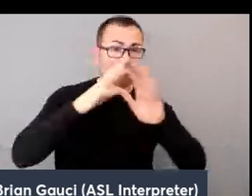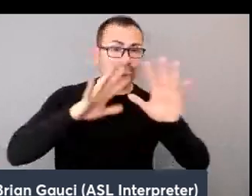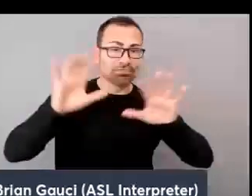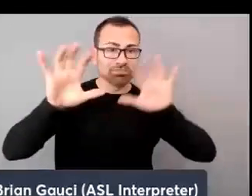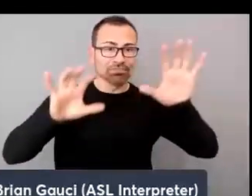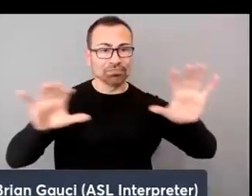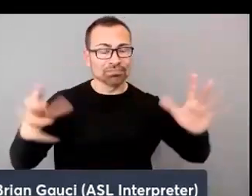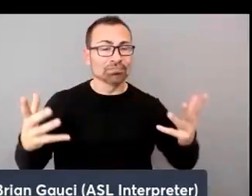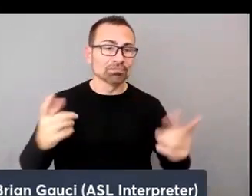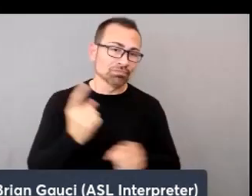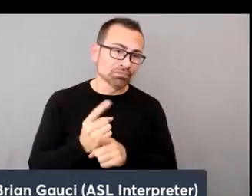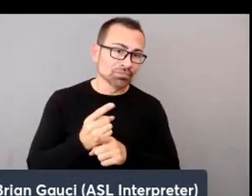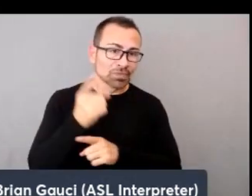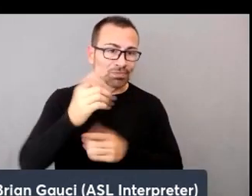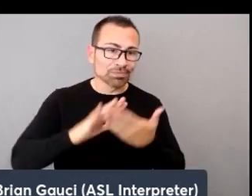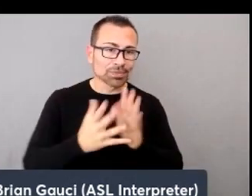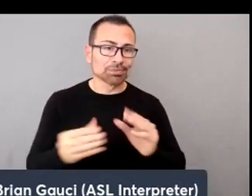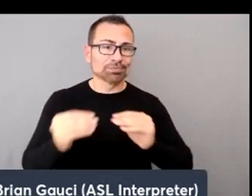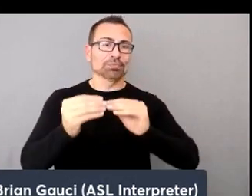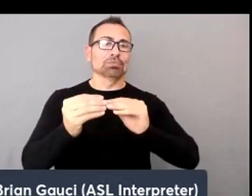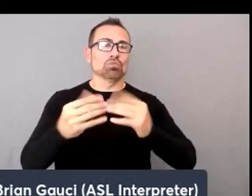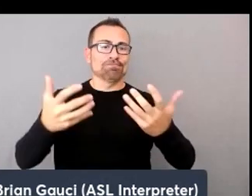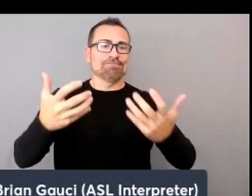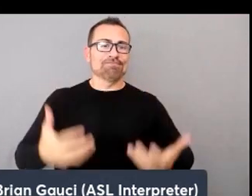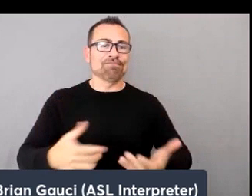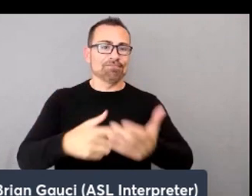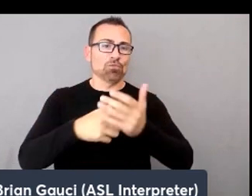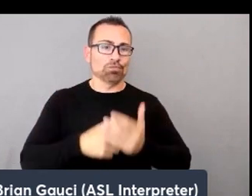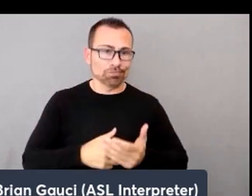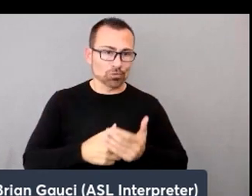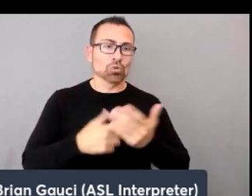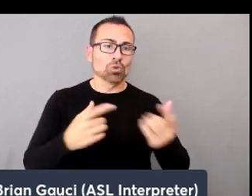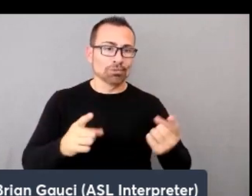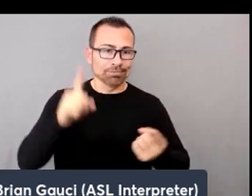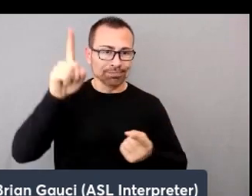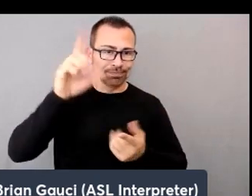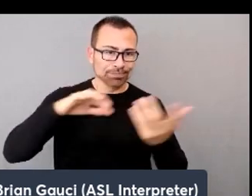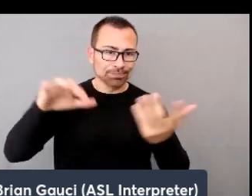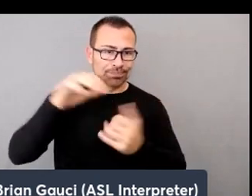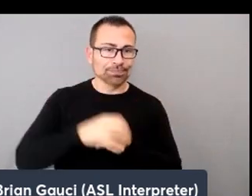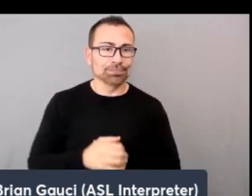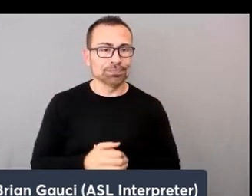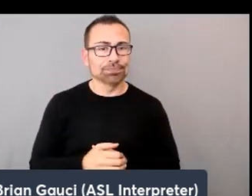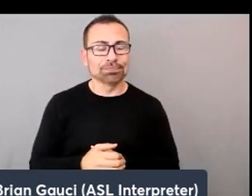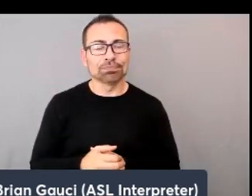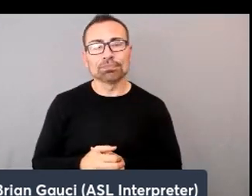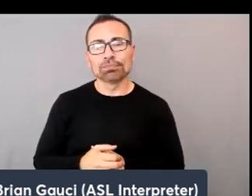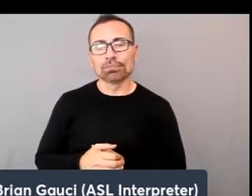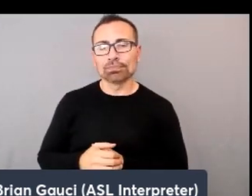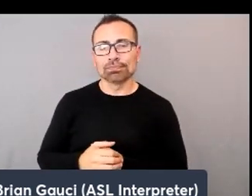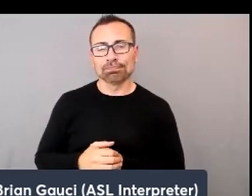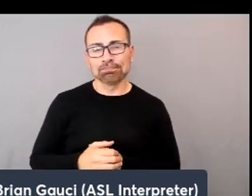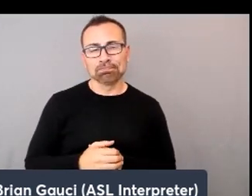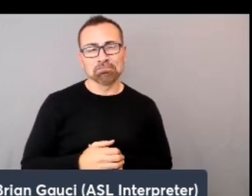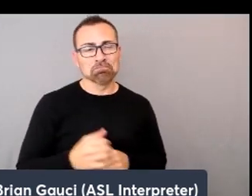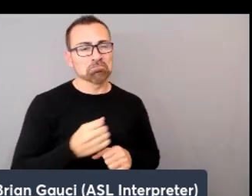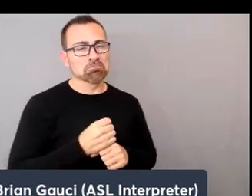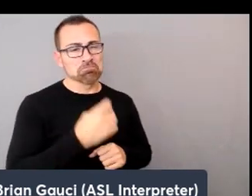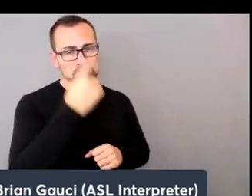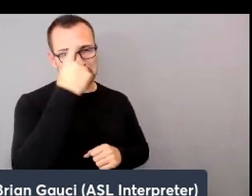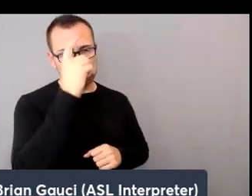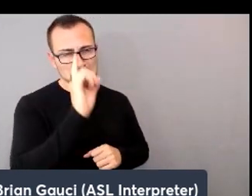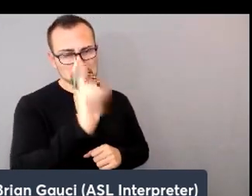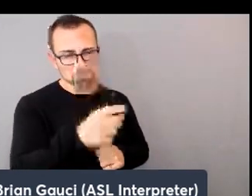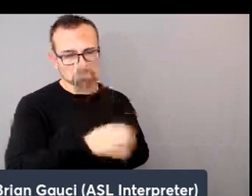makes sense. Okay, so cool. I've shown this tutorial and people are like, Nyla, great. This is cool, but we